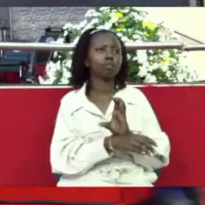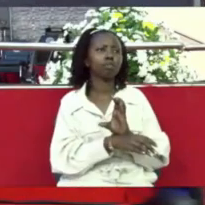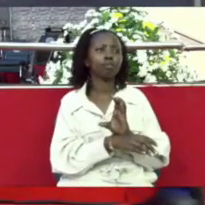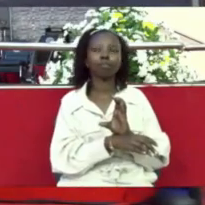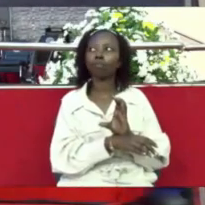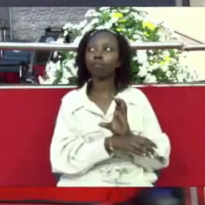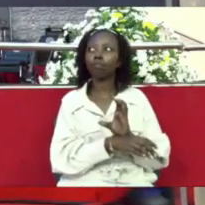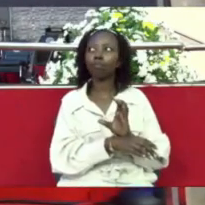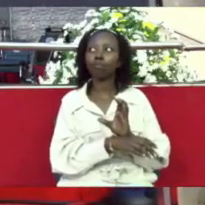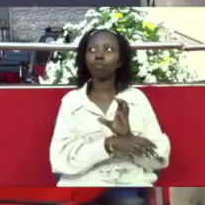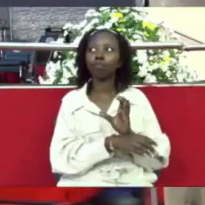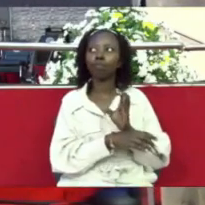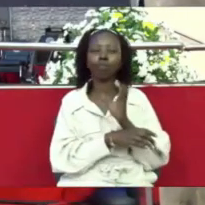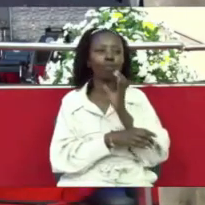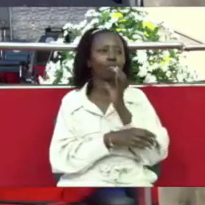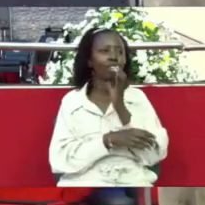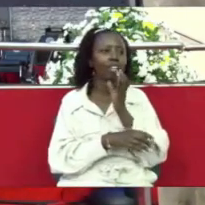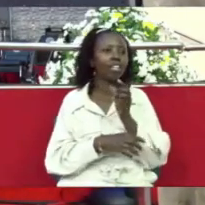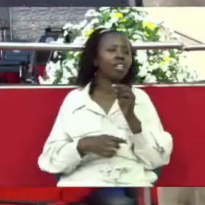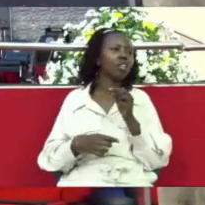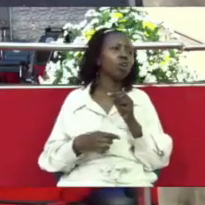Not the prophet that's on TV